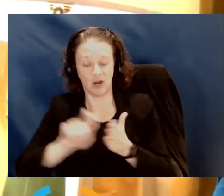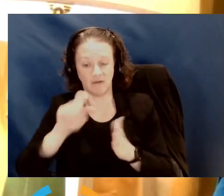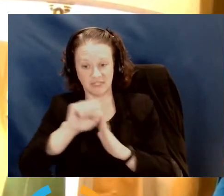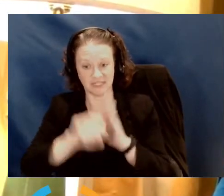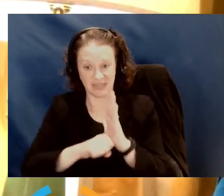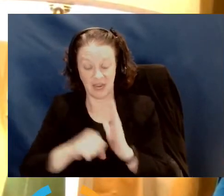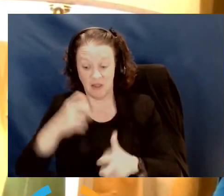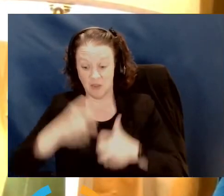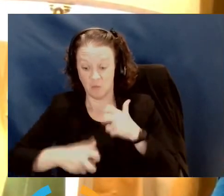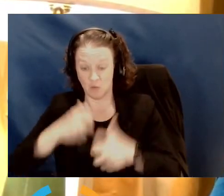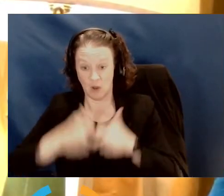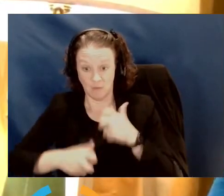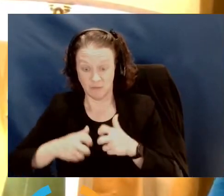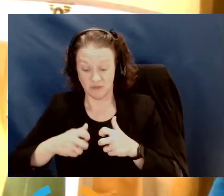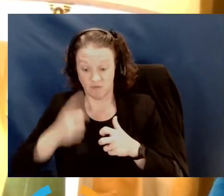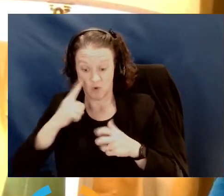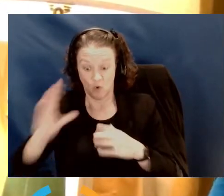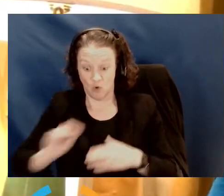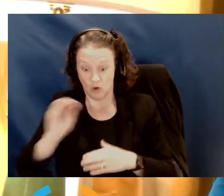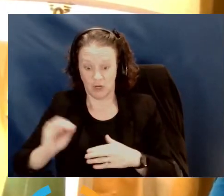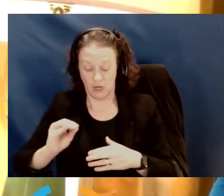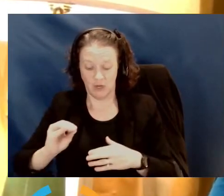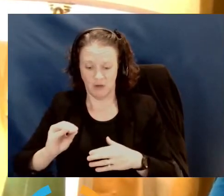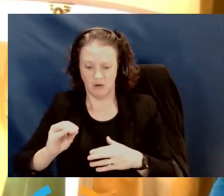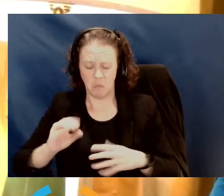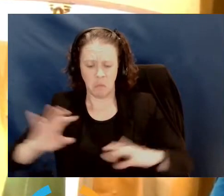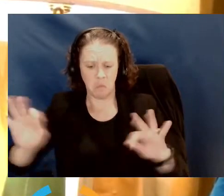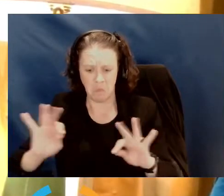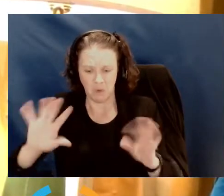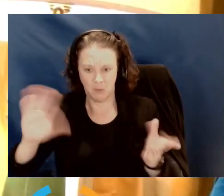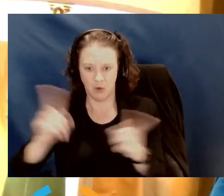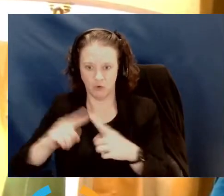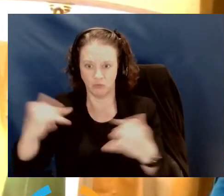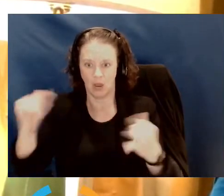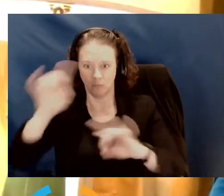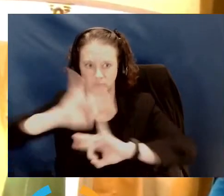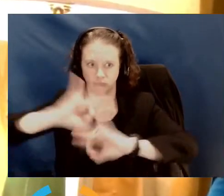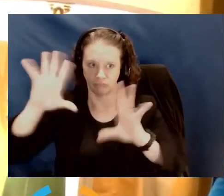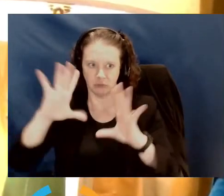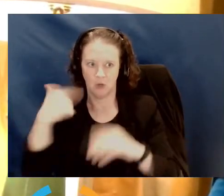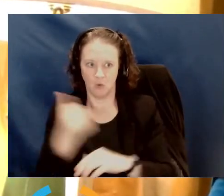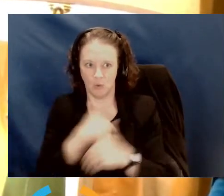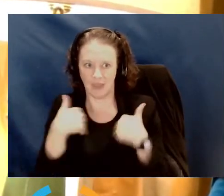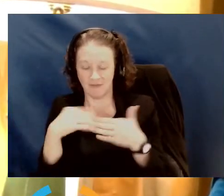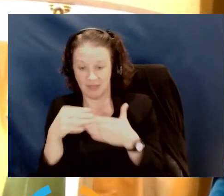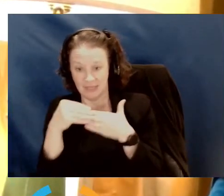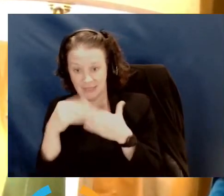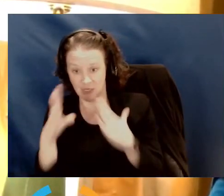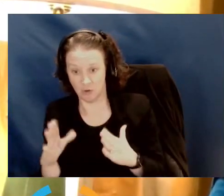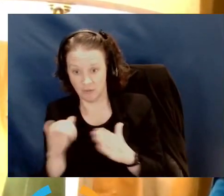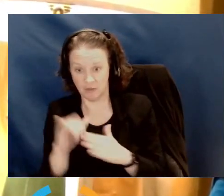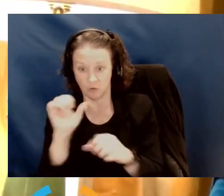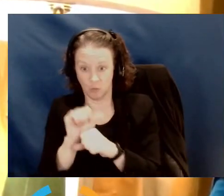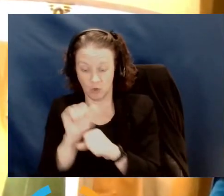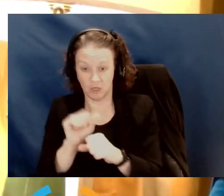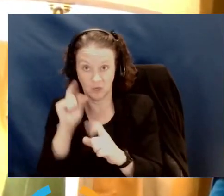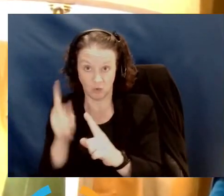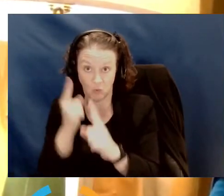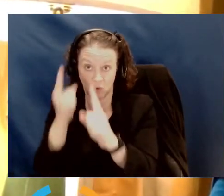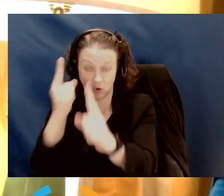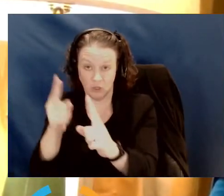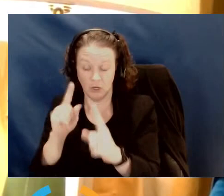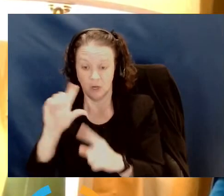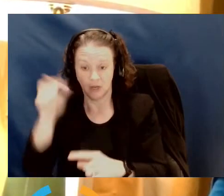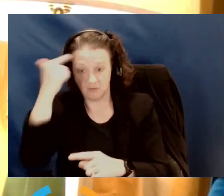comparison to what we're facing now. And it is important we have a leader who's working toward government accountability, transparency,